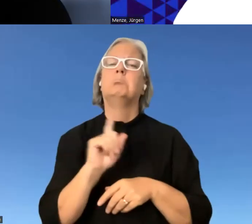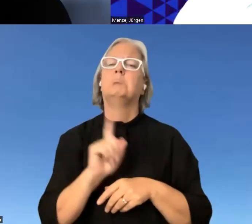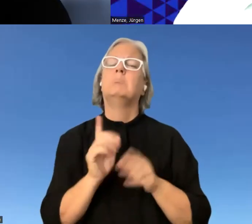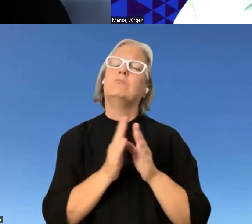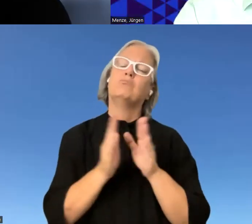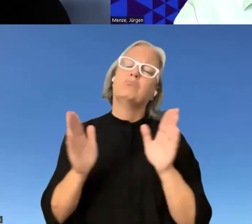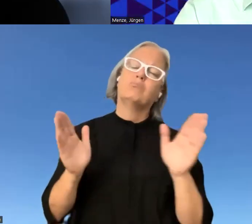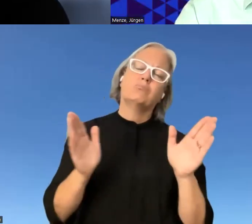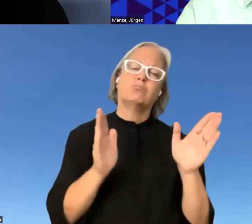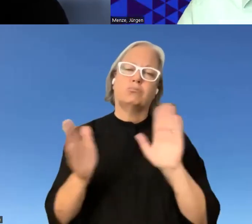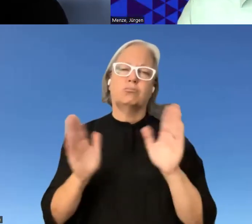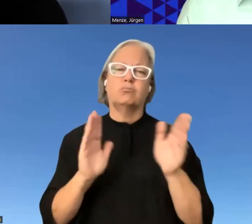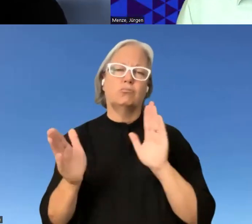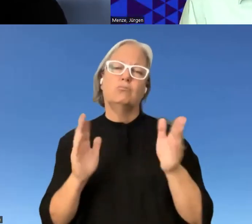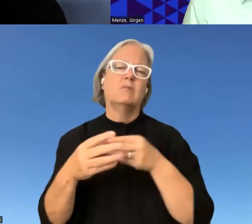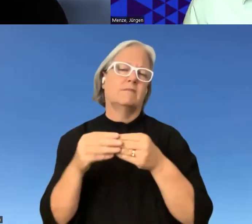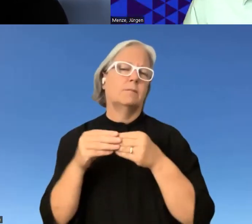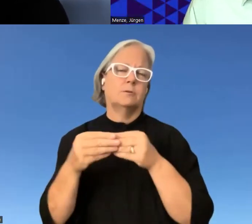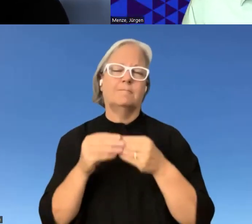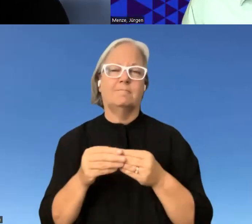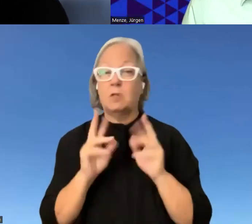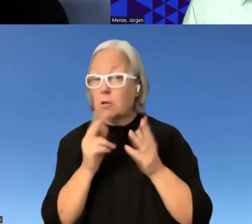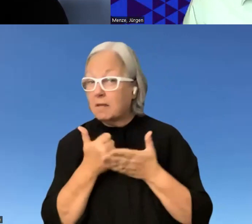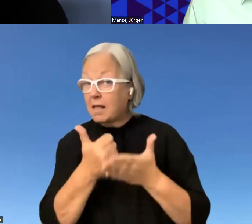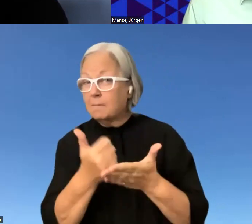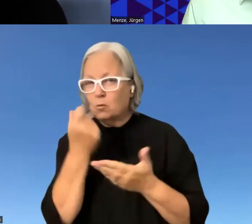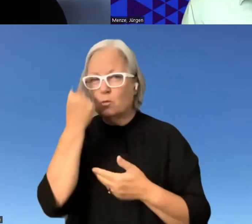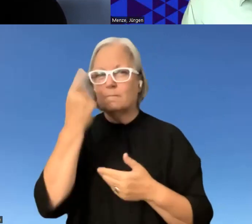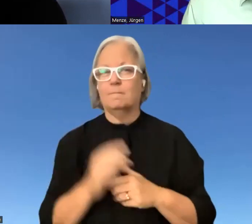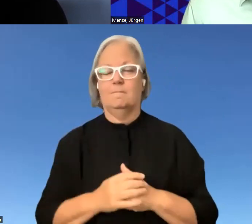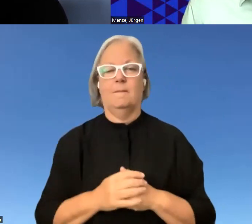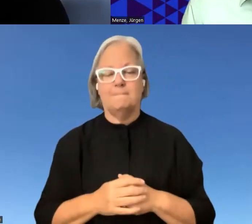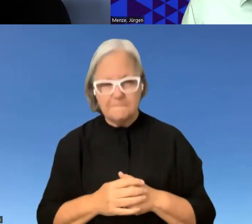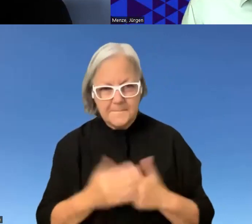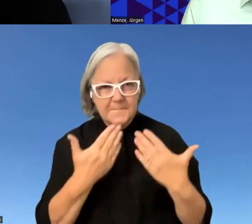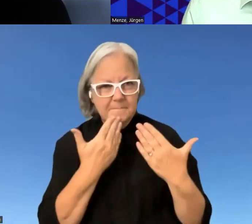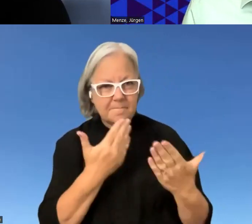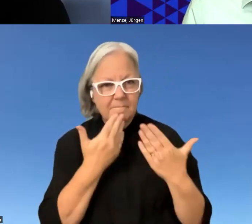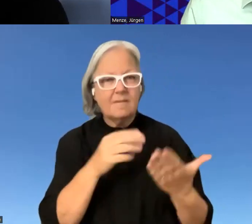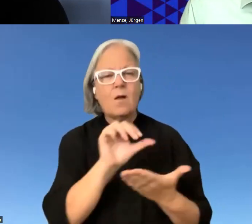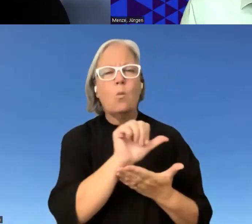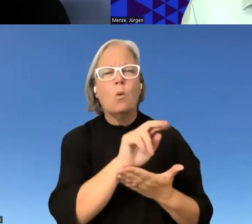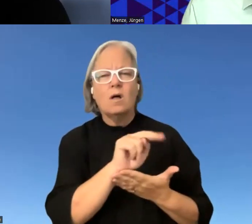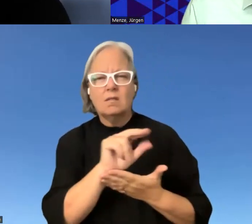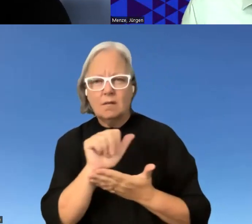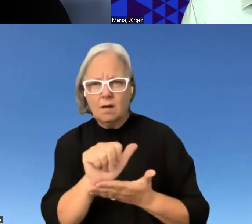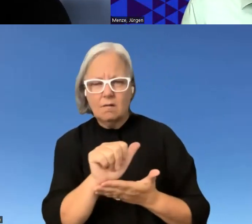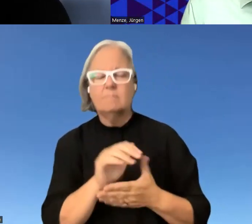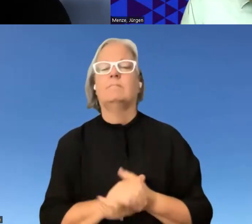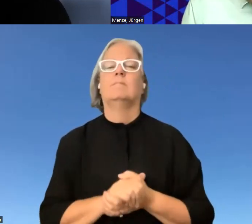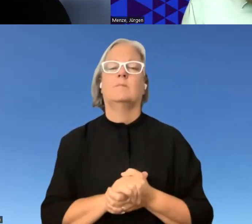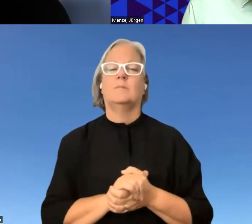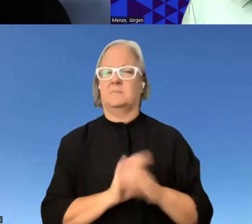additional information that can be helpful. Thanks a lot, Anna. I'll keep you here on the